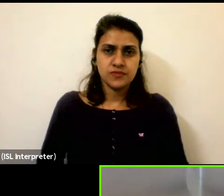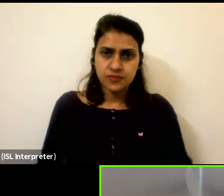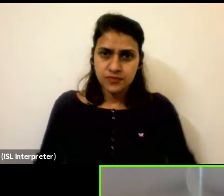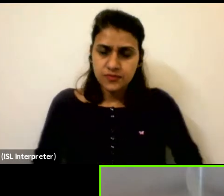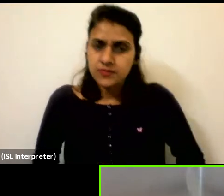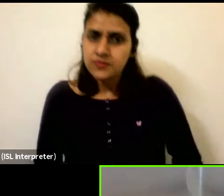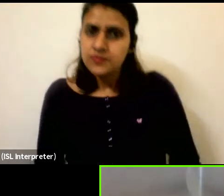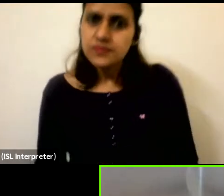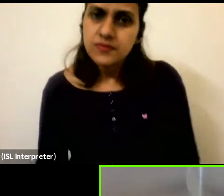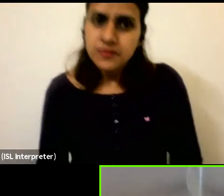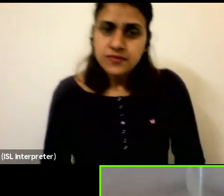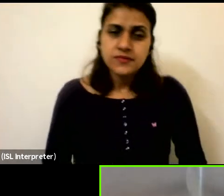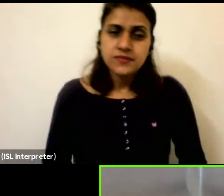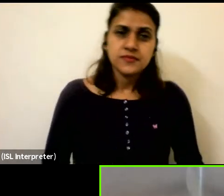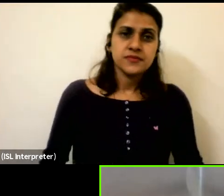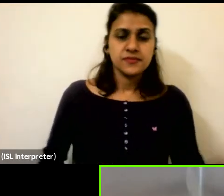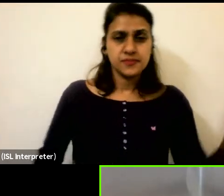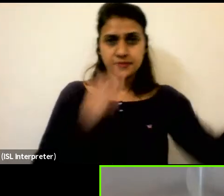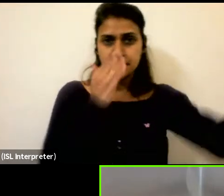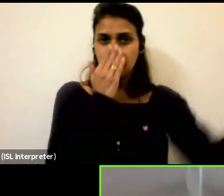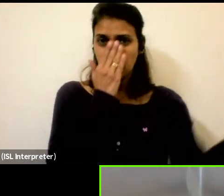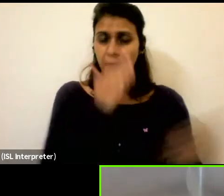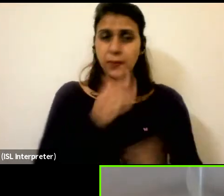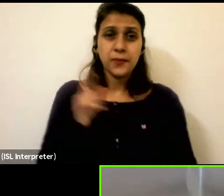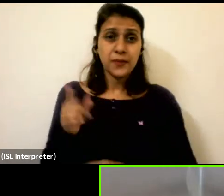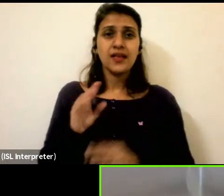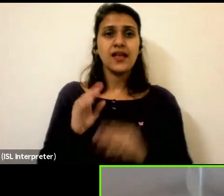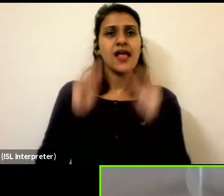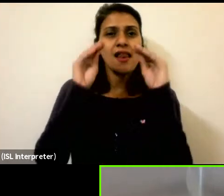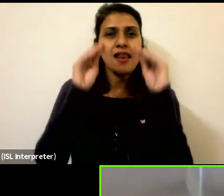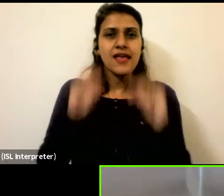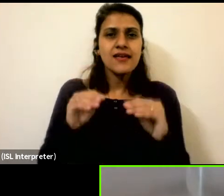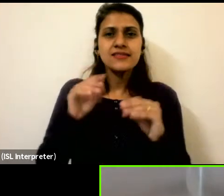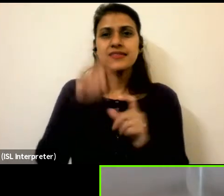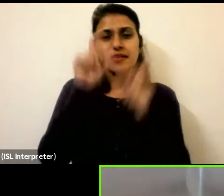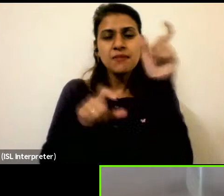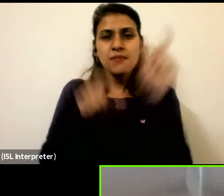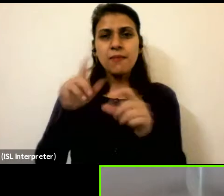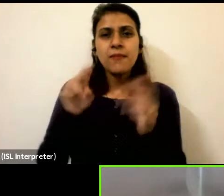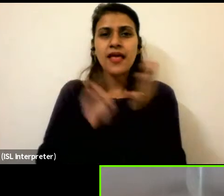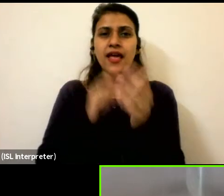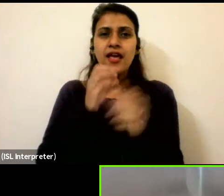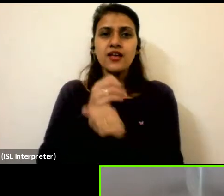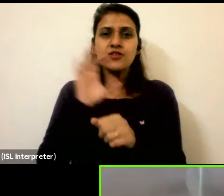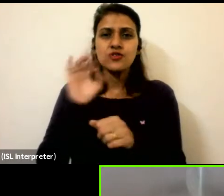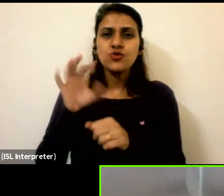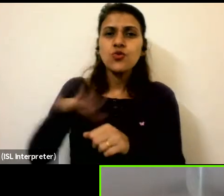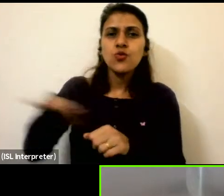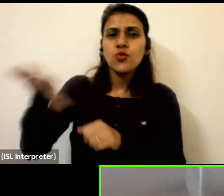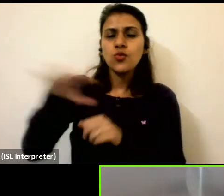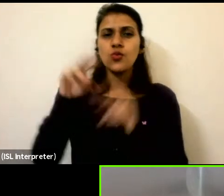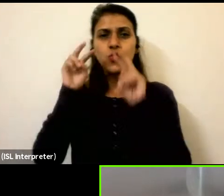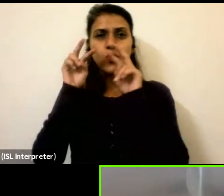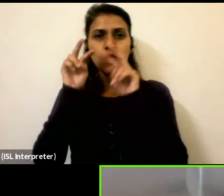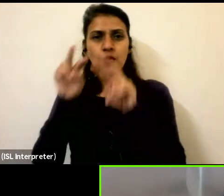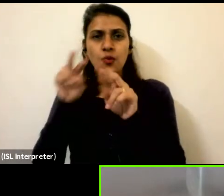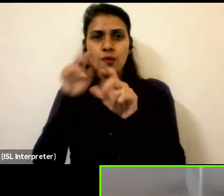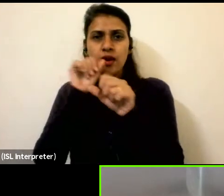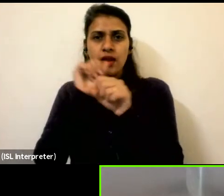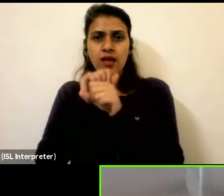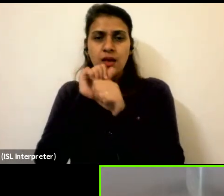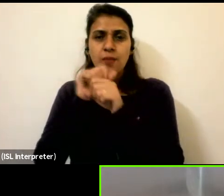is it has needed lesser people on the NGO side to look at